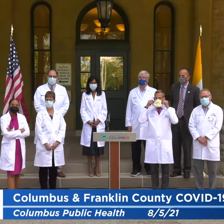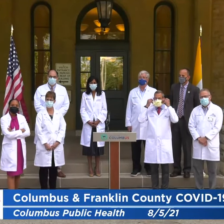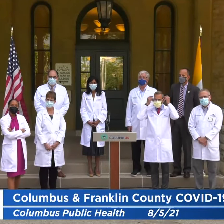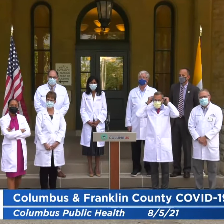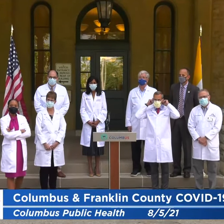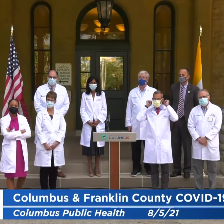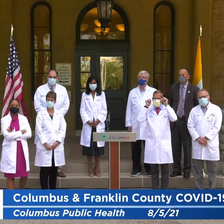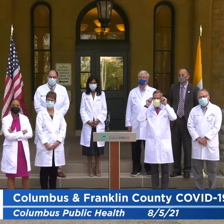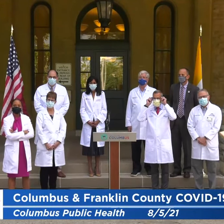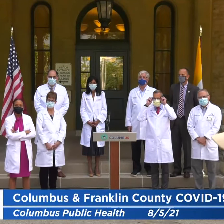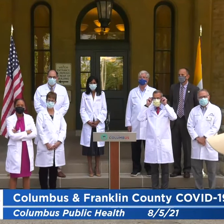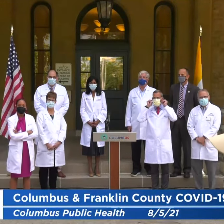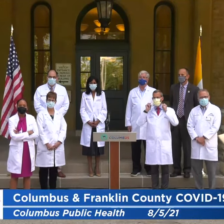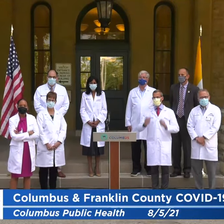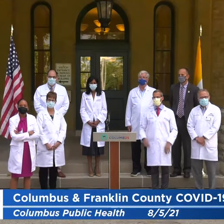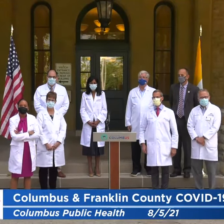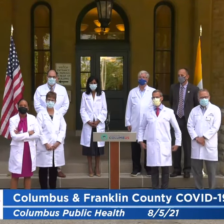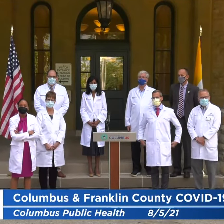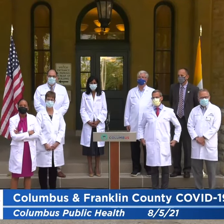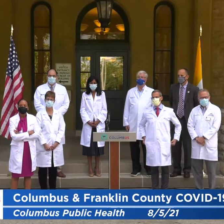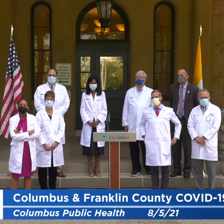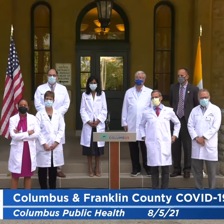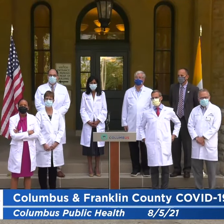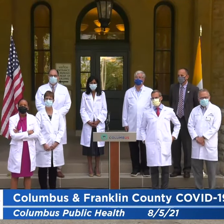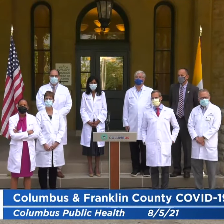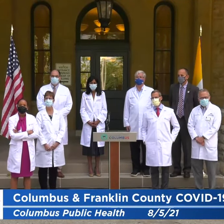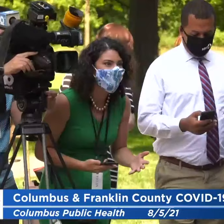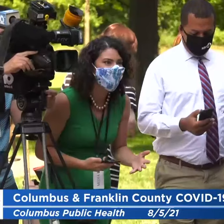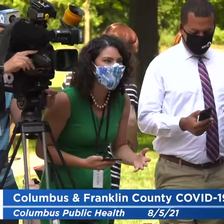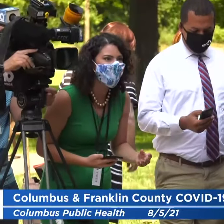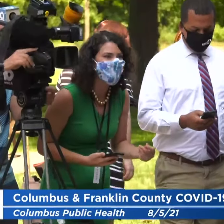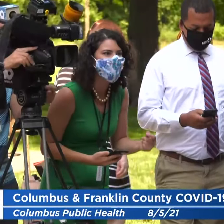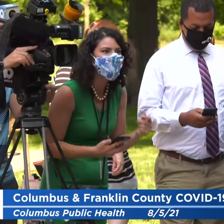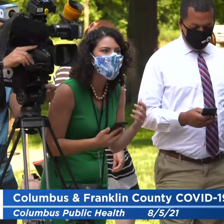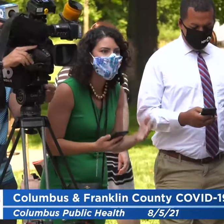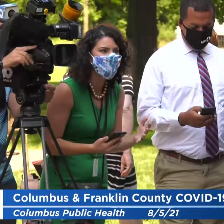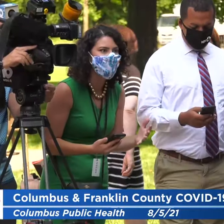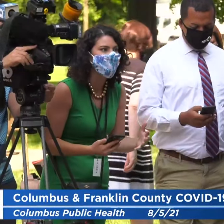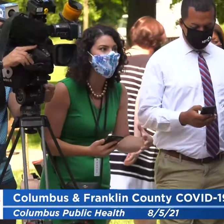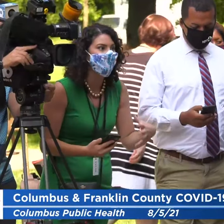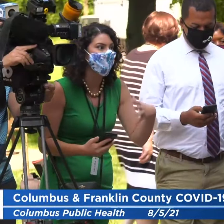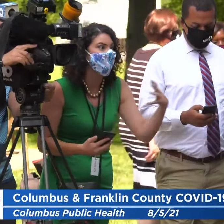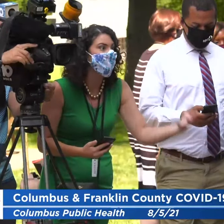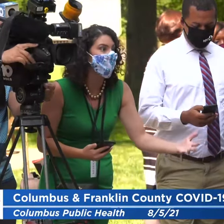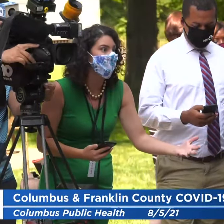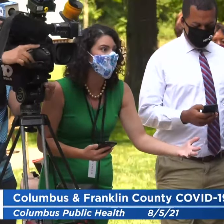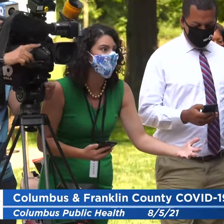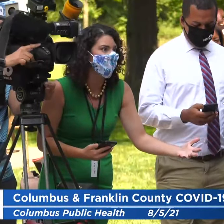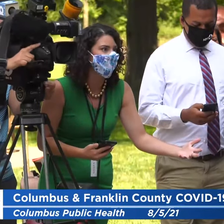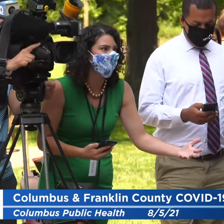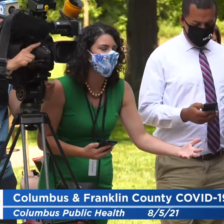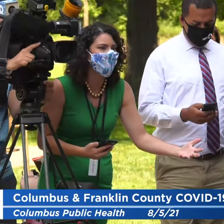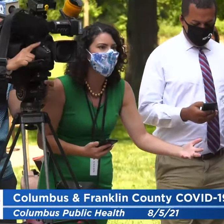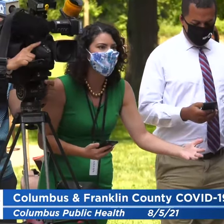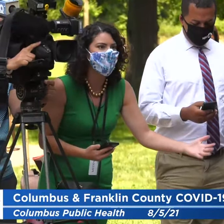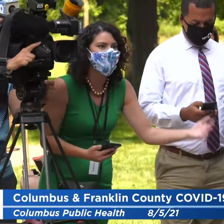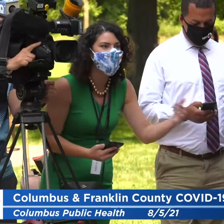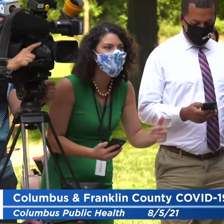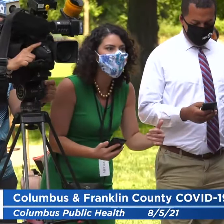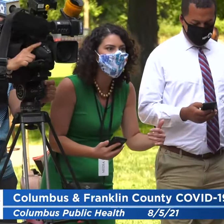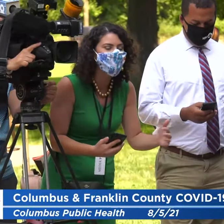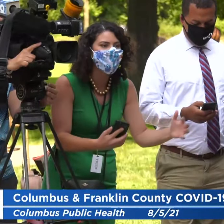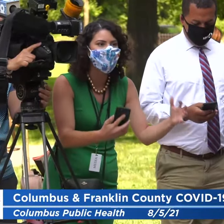So as kids and their parents are coming back from camp, they're coming back from vacations, is there any advice for them, like as school, you know, starts in a few weeks,